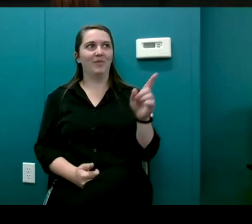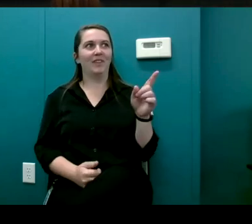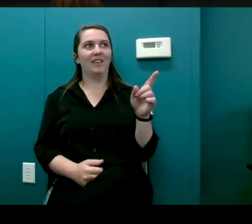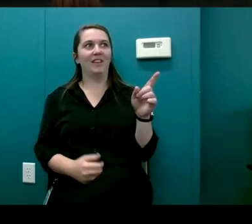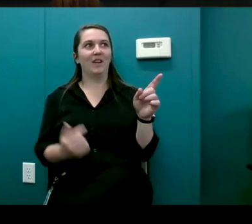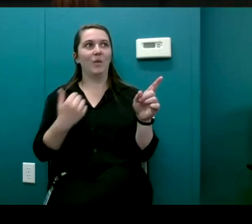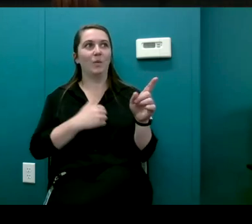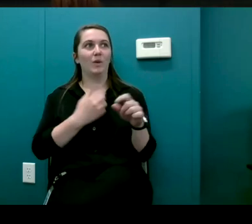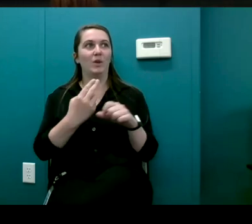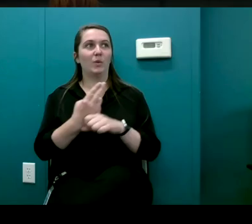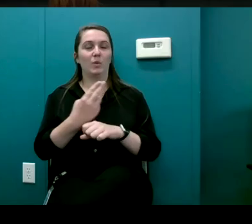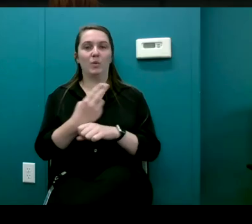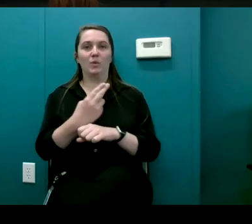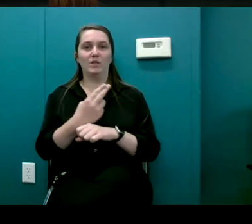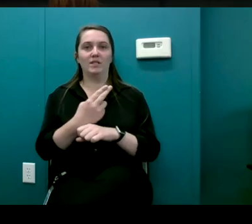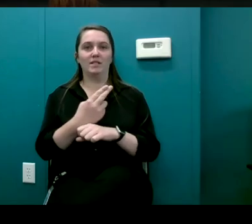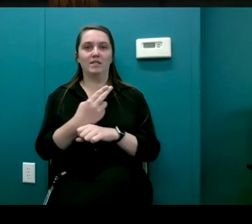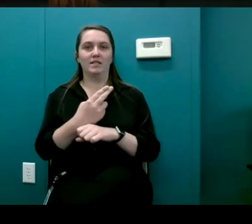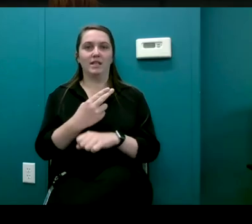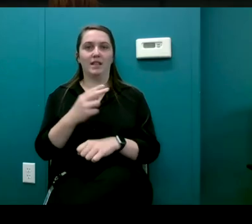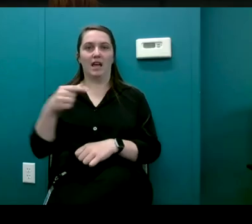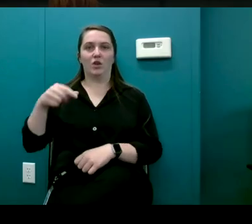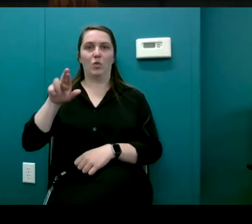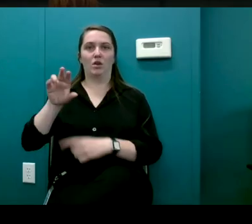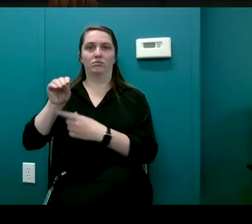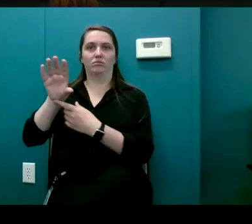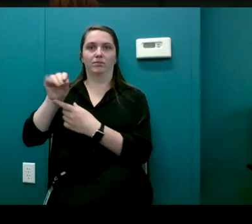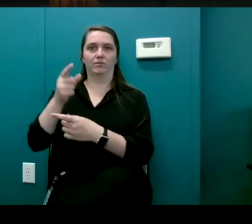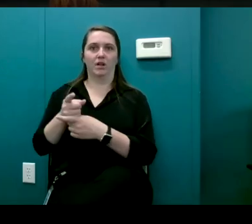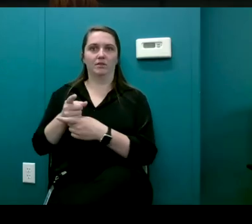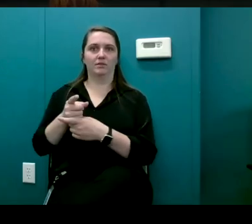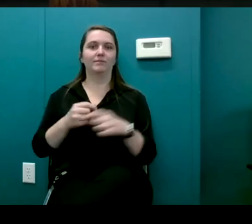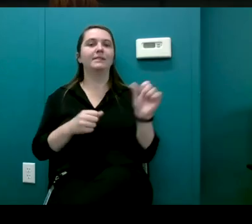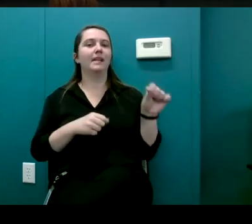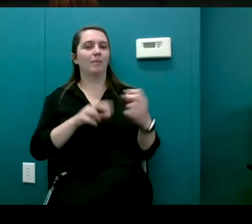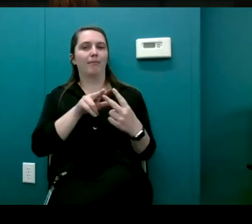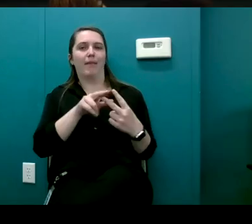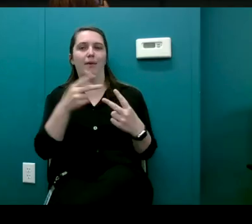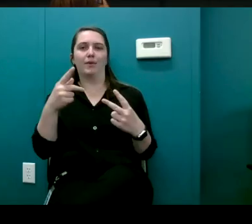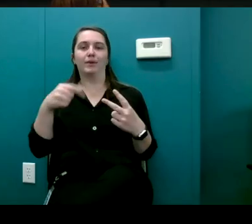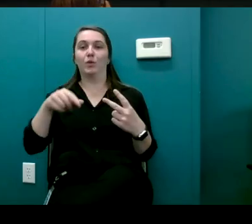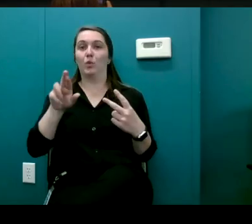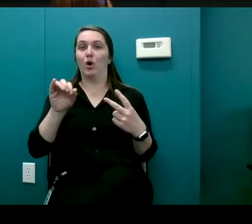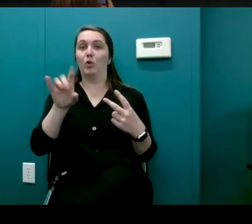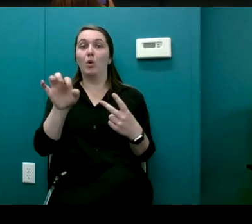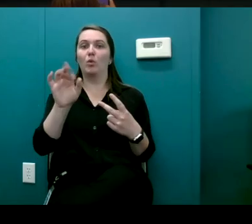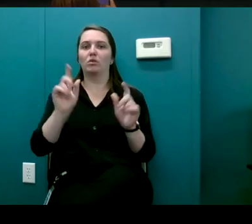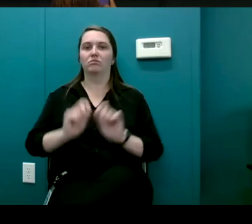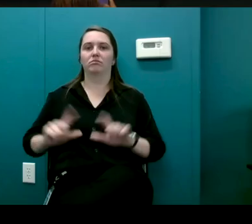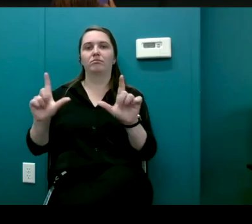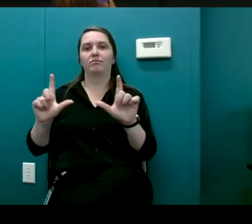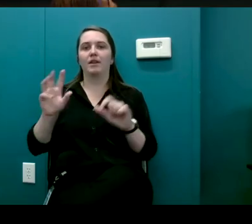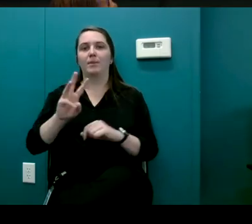We use the QR code, right? Yeah, you can either use the QR code or you can go to